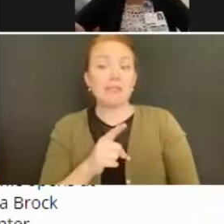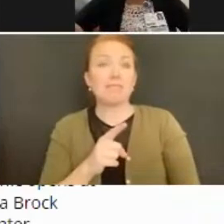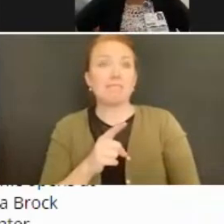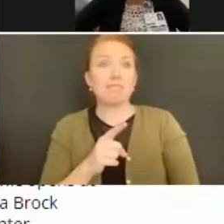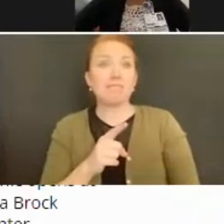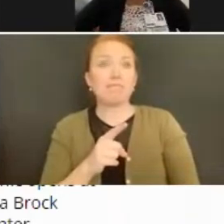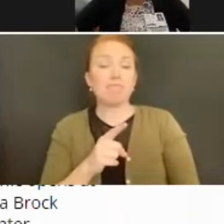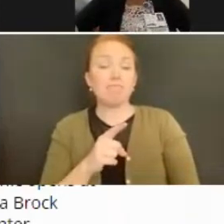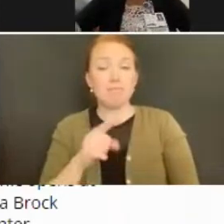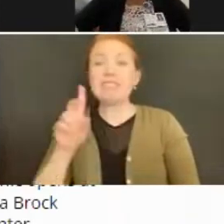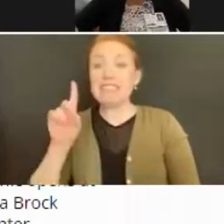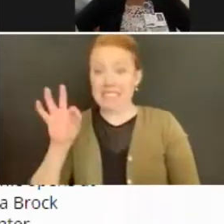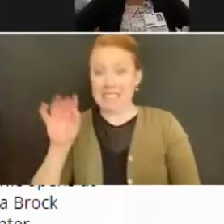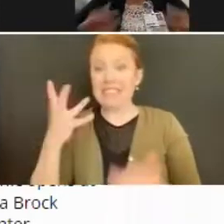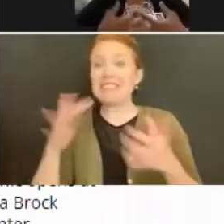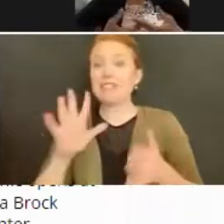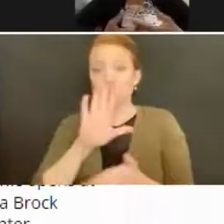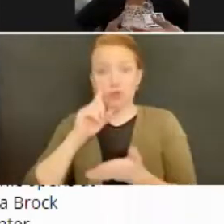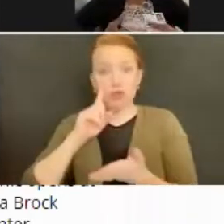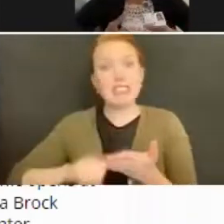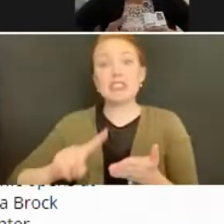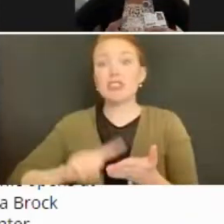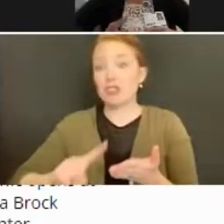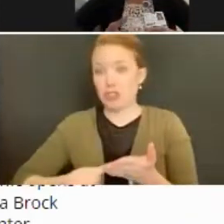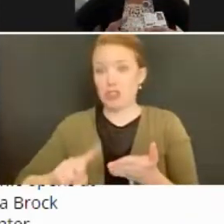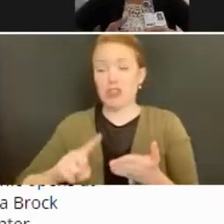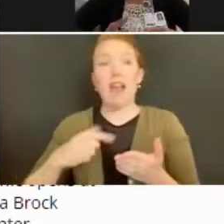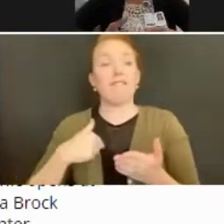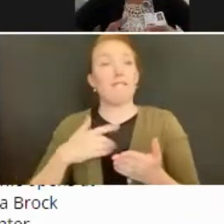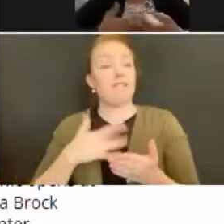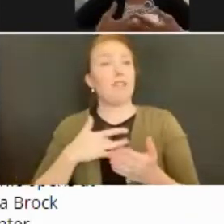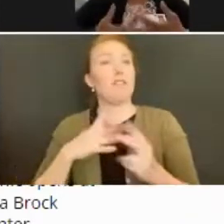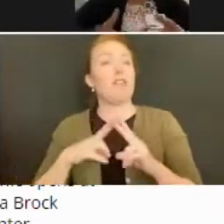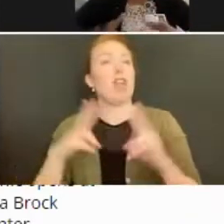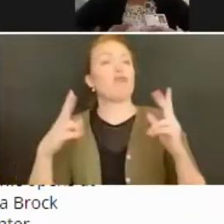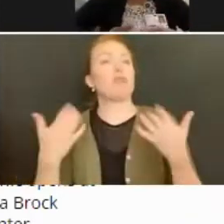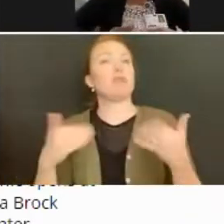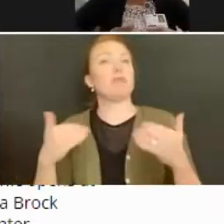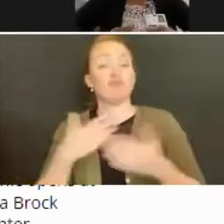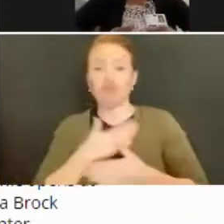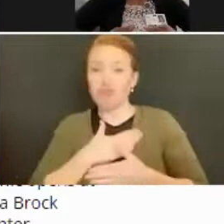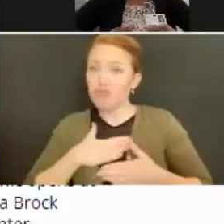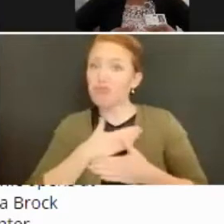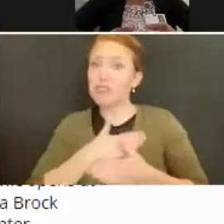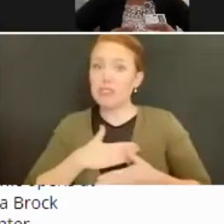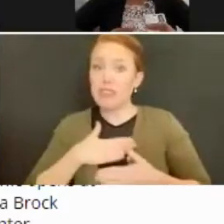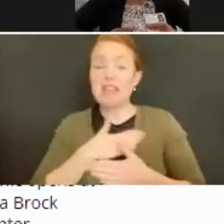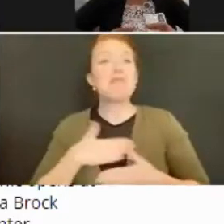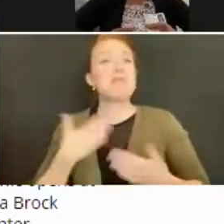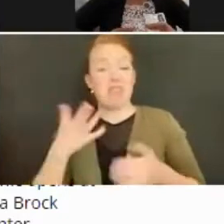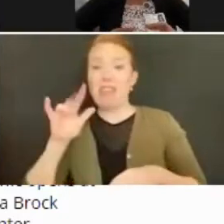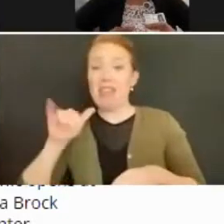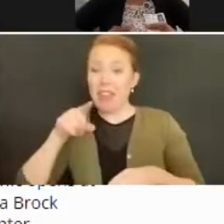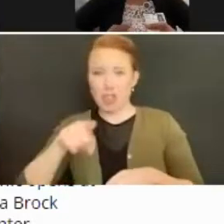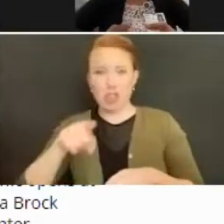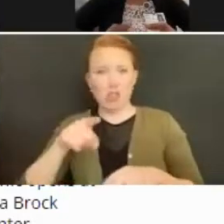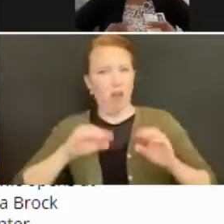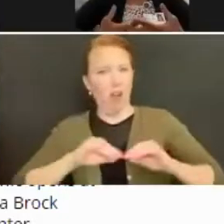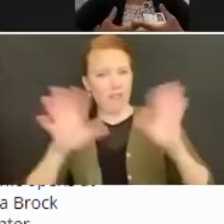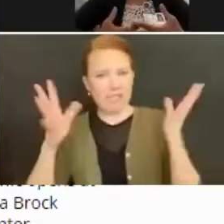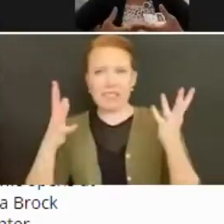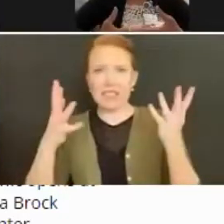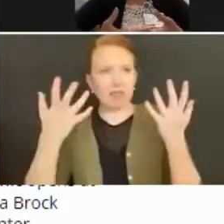did your research, and I feel very appreciated, like, like you